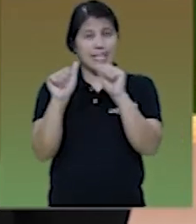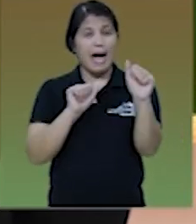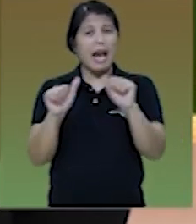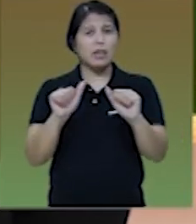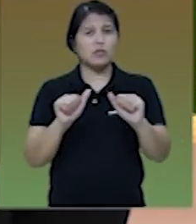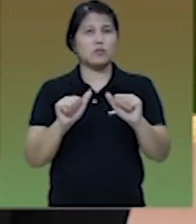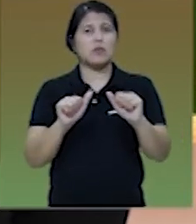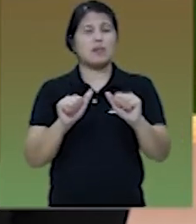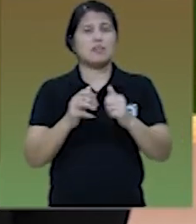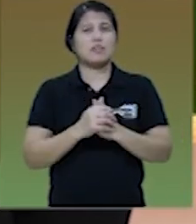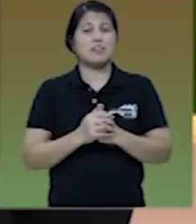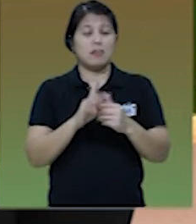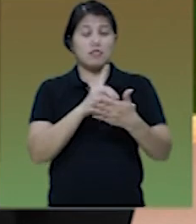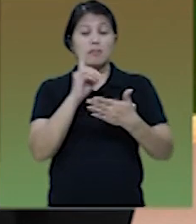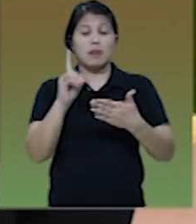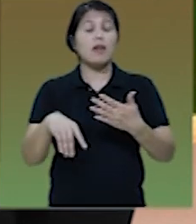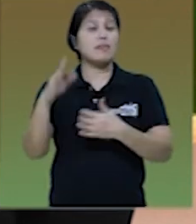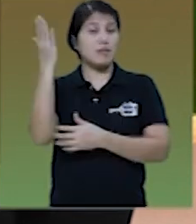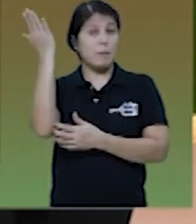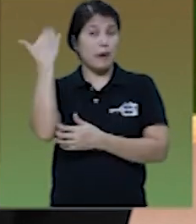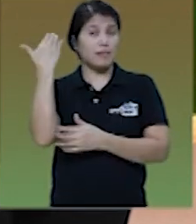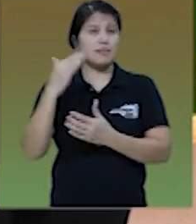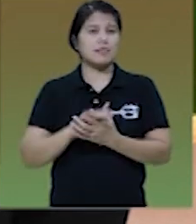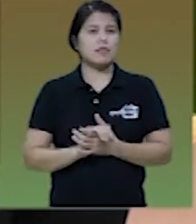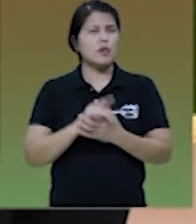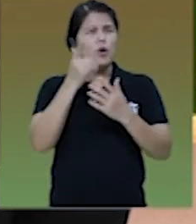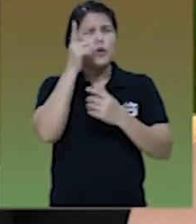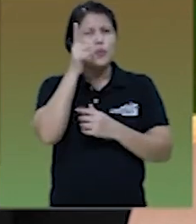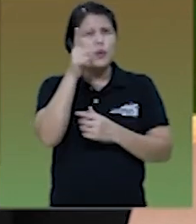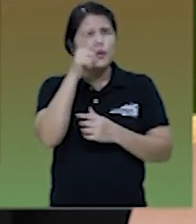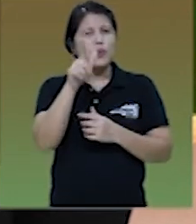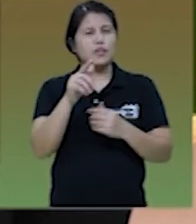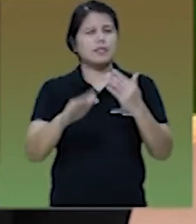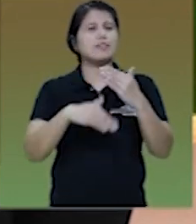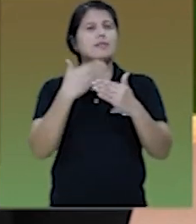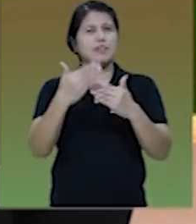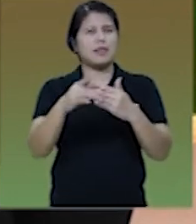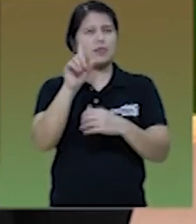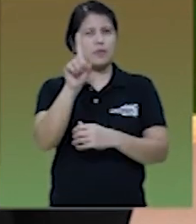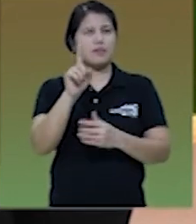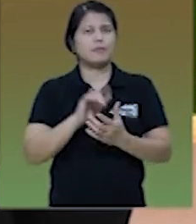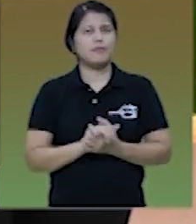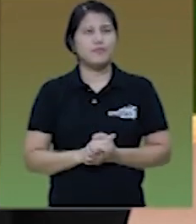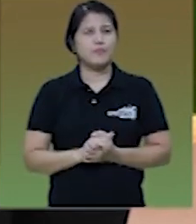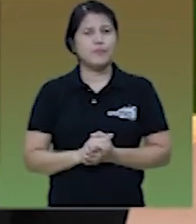is done in the past. Look at the next one.